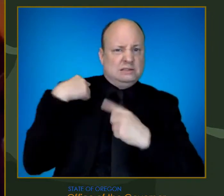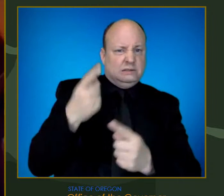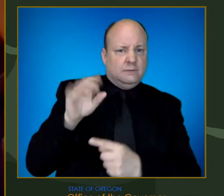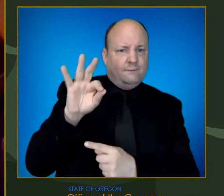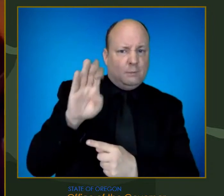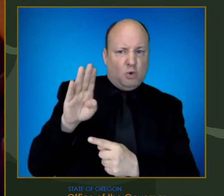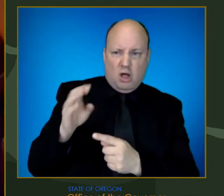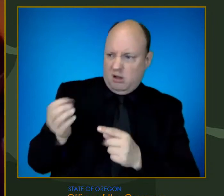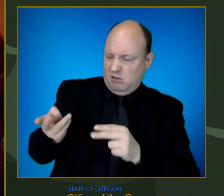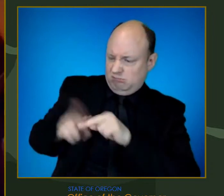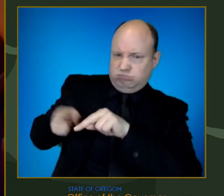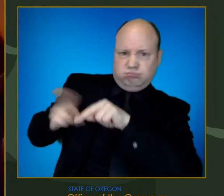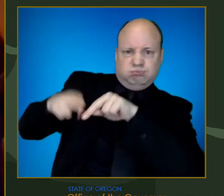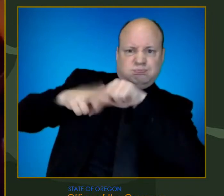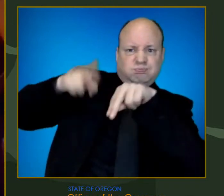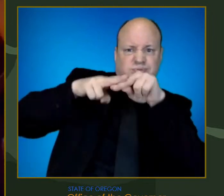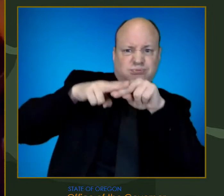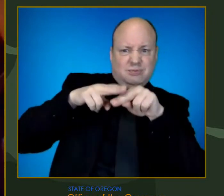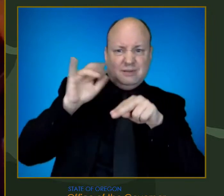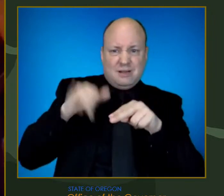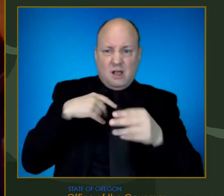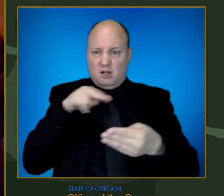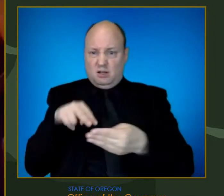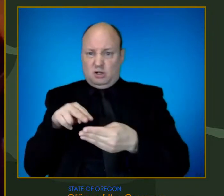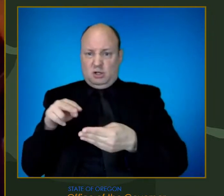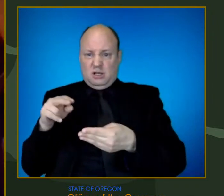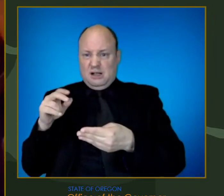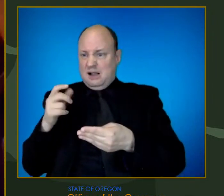5th through the 11th, OHA reported